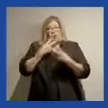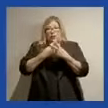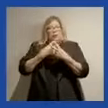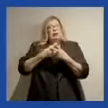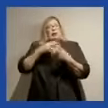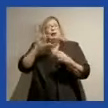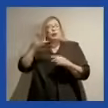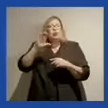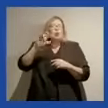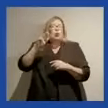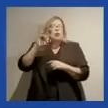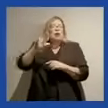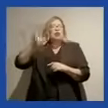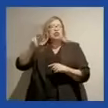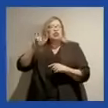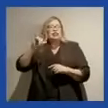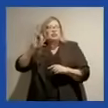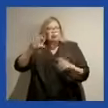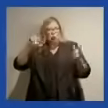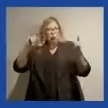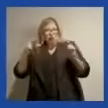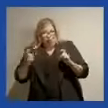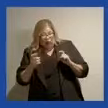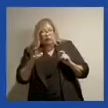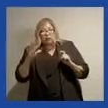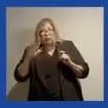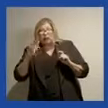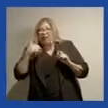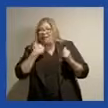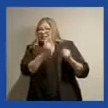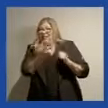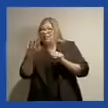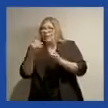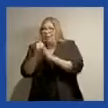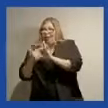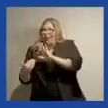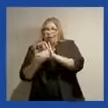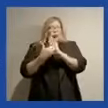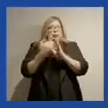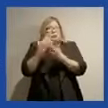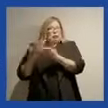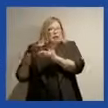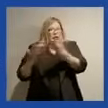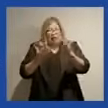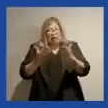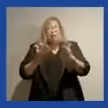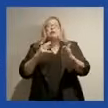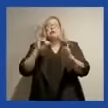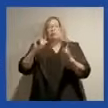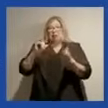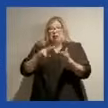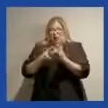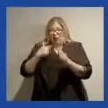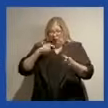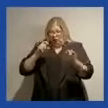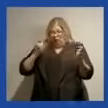significant impact on census and population. There are lawsuits. There are initiatives that could have impacts on costs. All of those need to be factored in, but